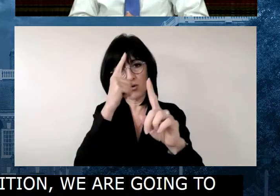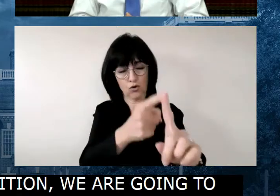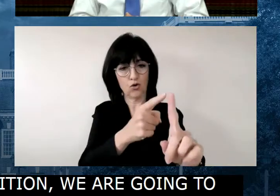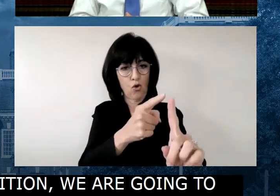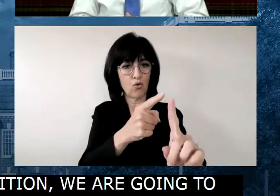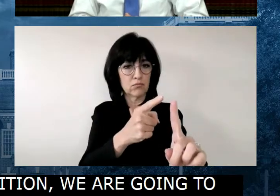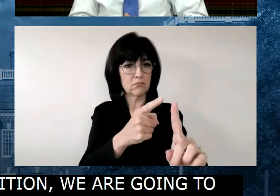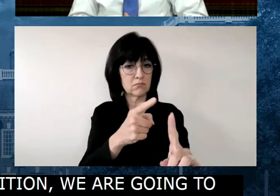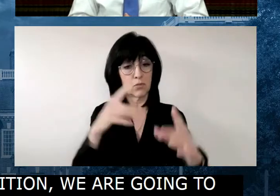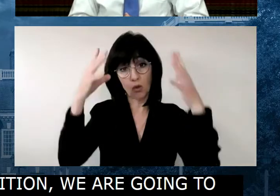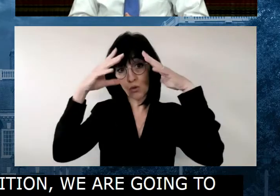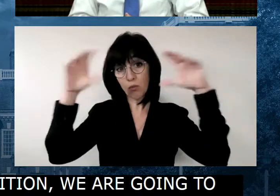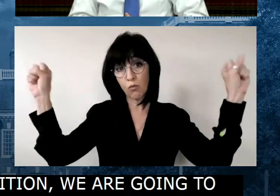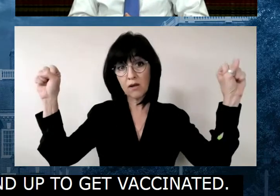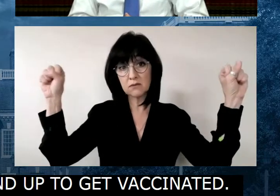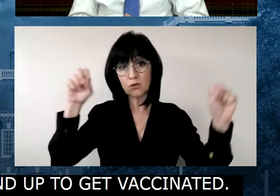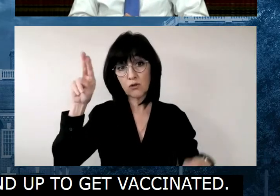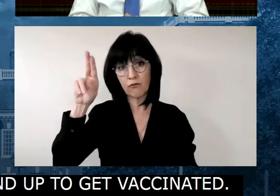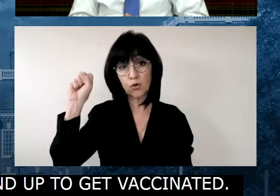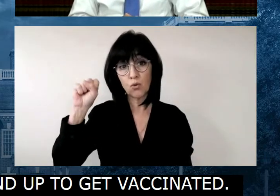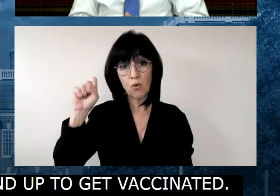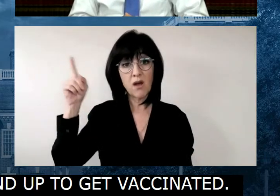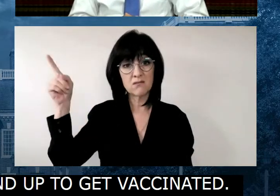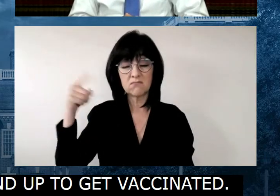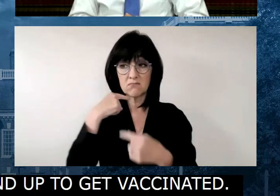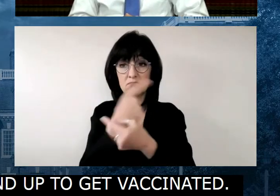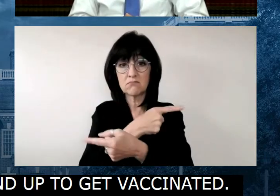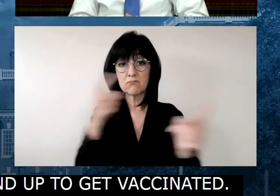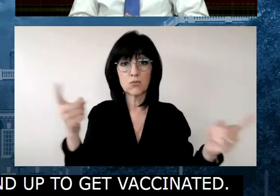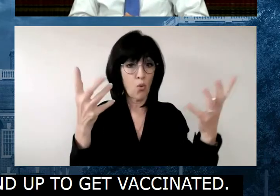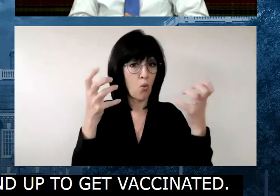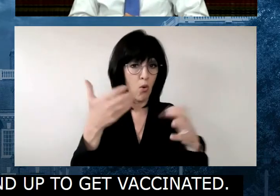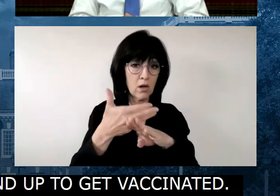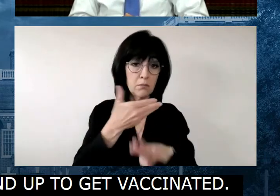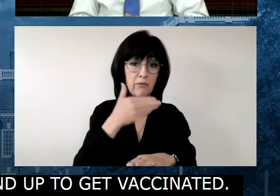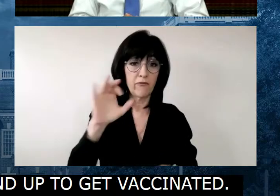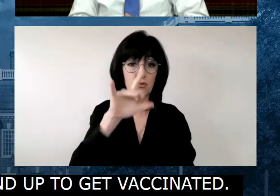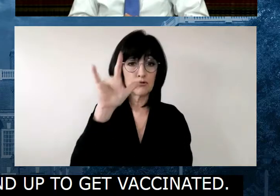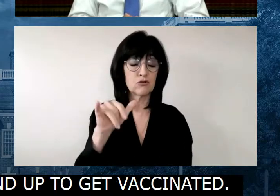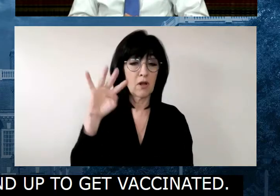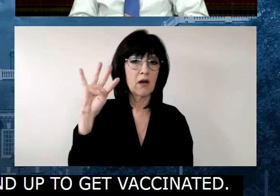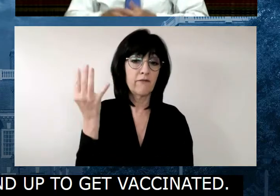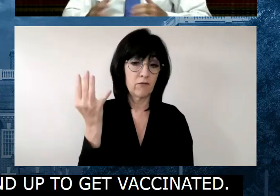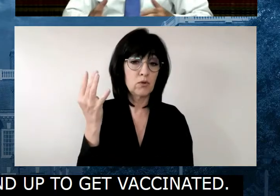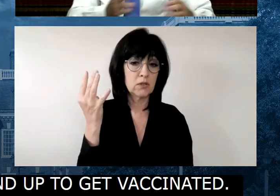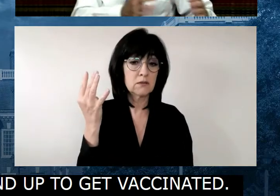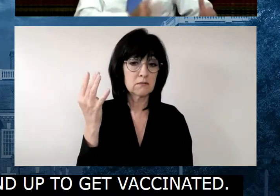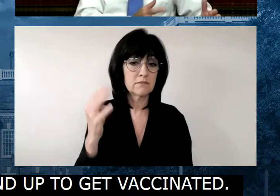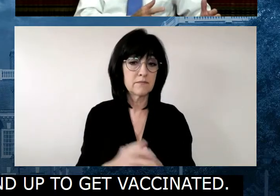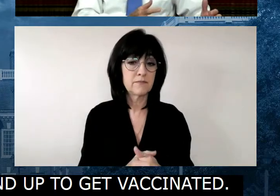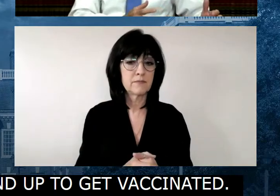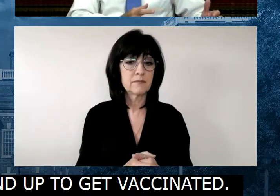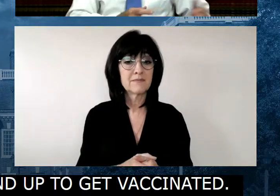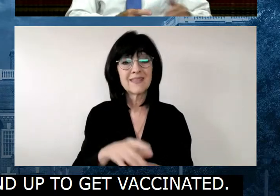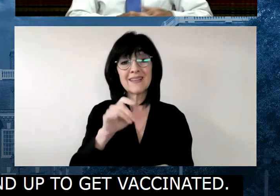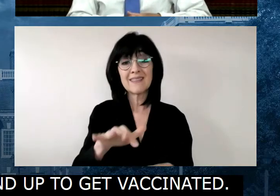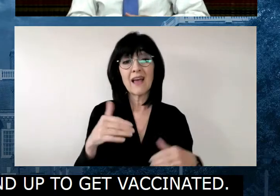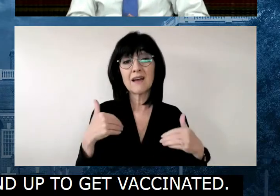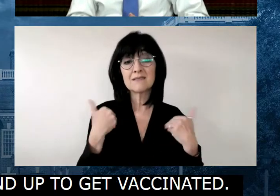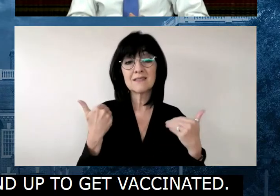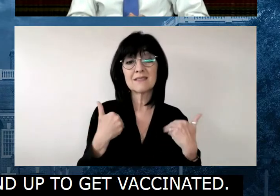put that goal out for us. And also Delawareans ages 12 to 17, some of whom have just recently